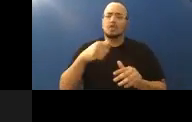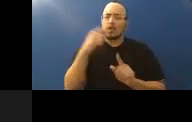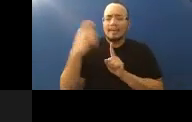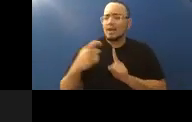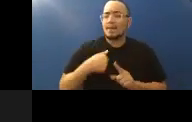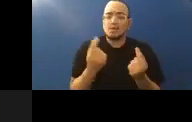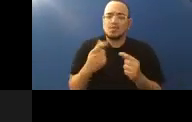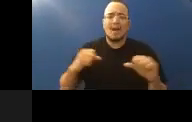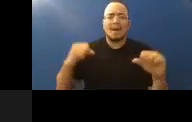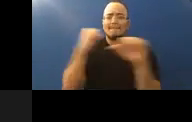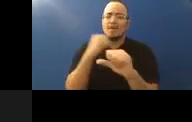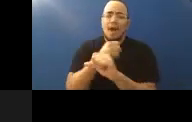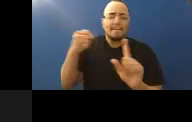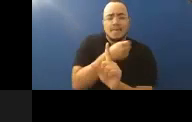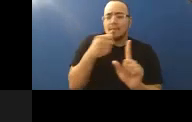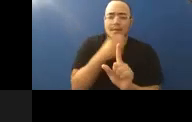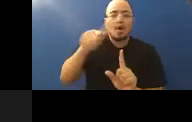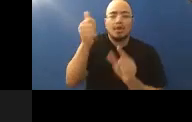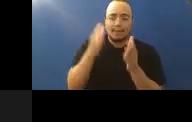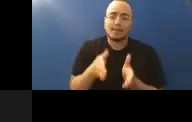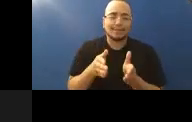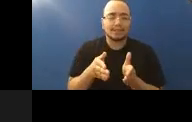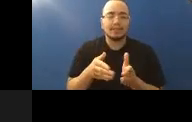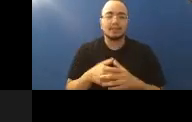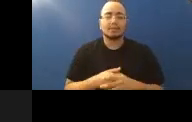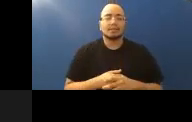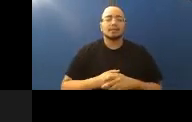Right. You know,